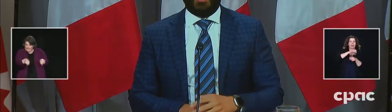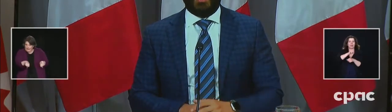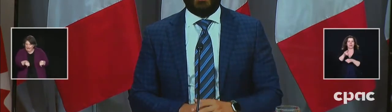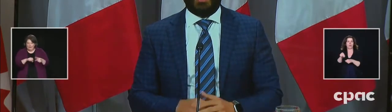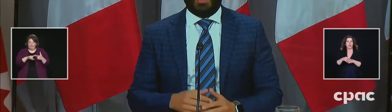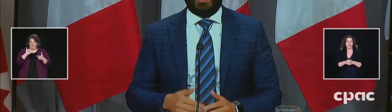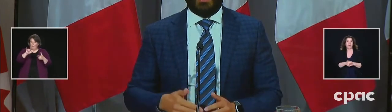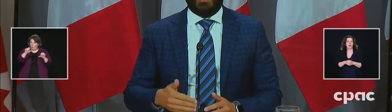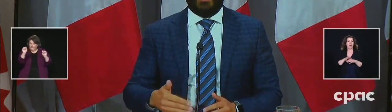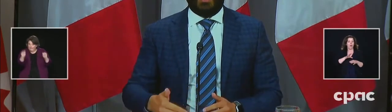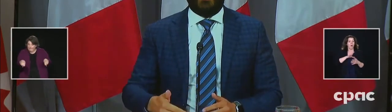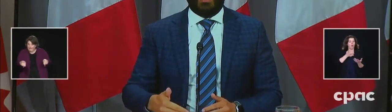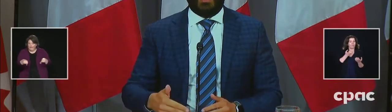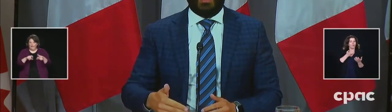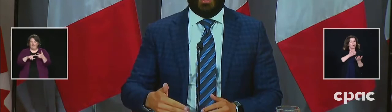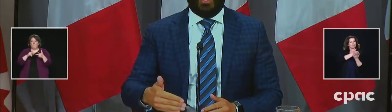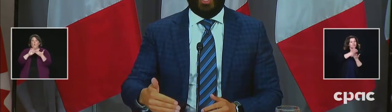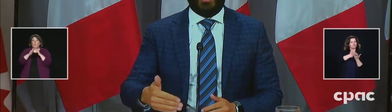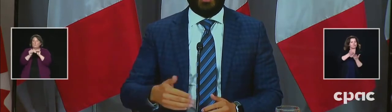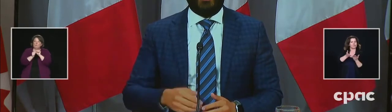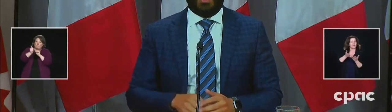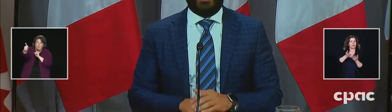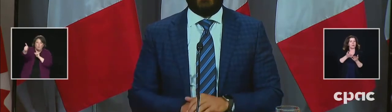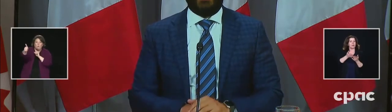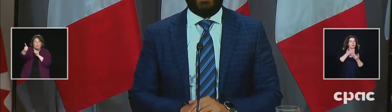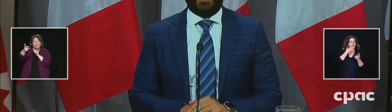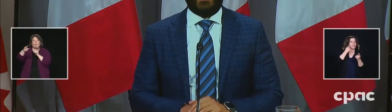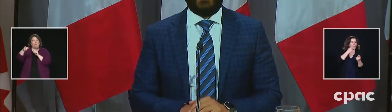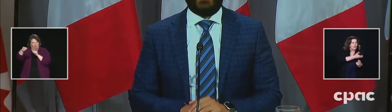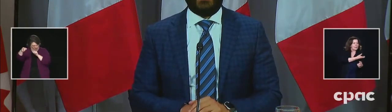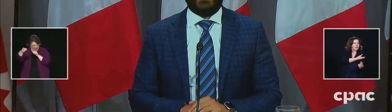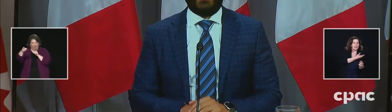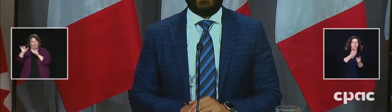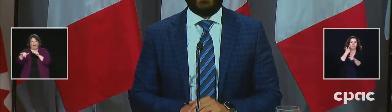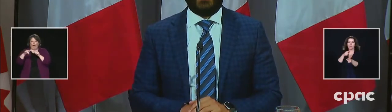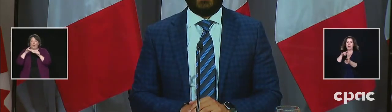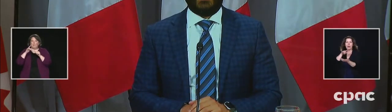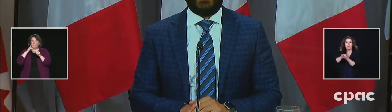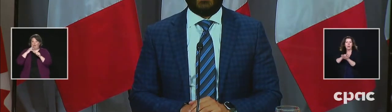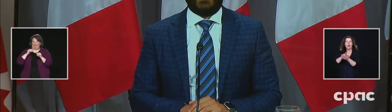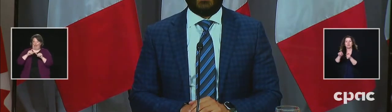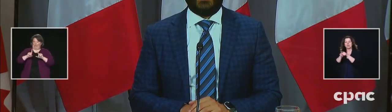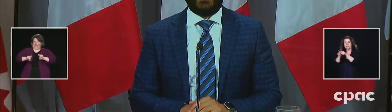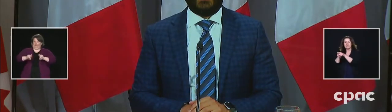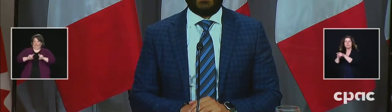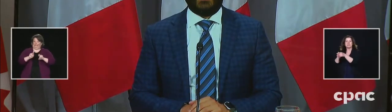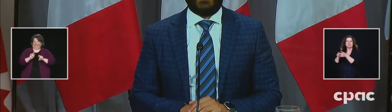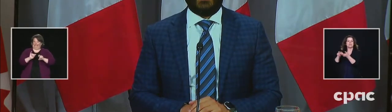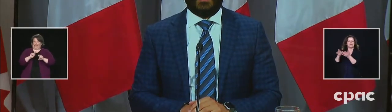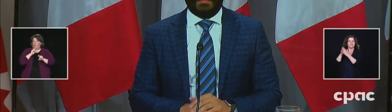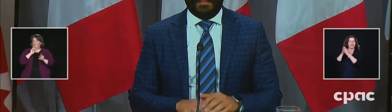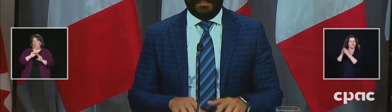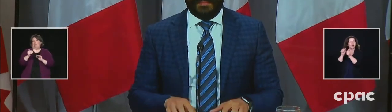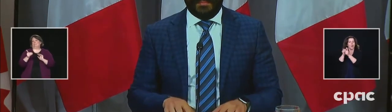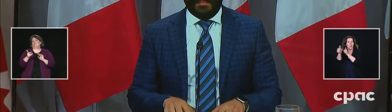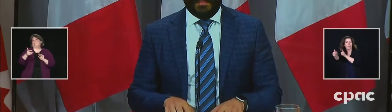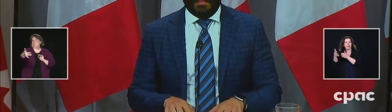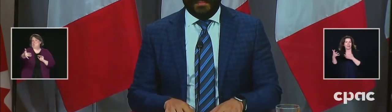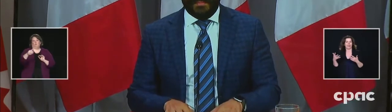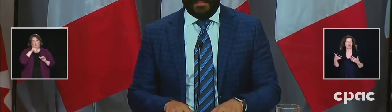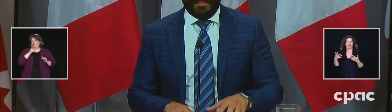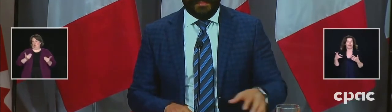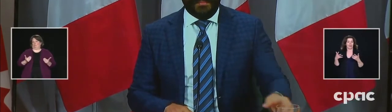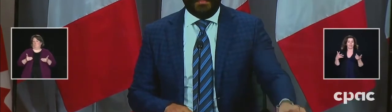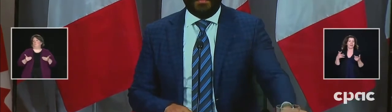remote communities. But this is a bit of a longer-term play. Thank you, Minister. We'll now turn to the room. Mackenzie. Hi,